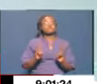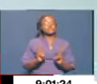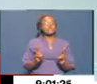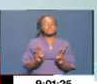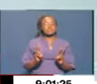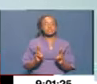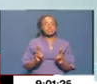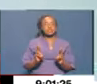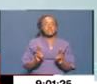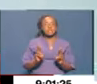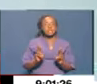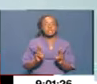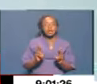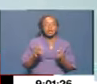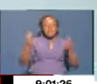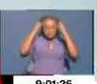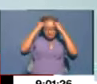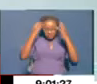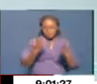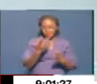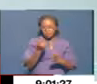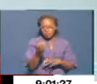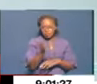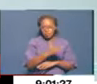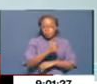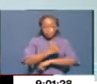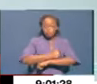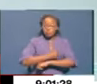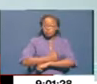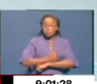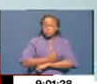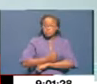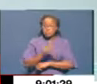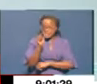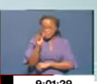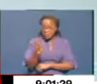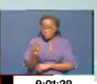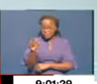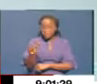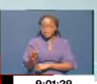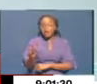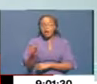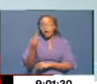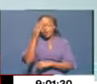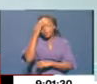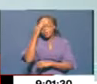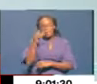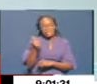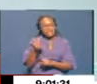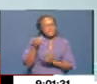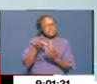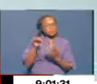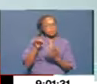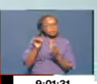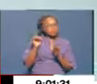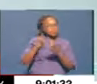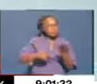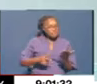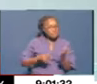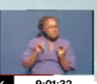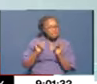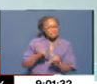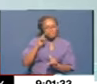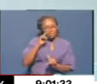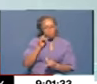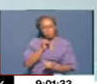few learners reported back to their respective schools Monday, while others opted to stay away for fear of attacks, while